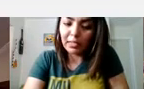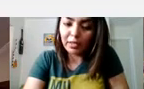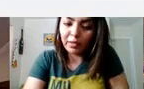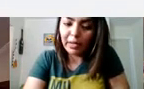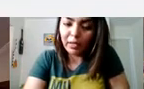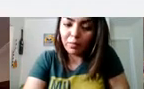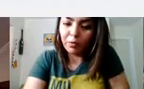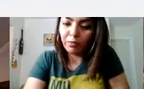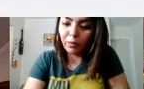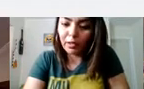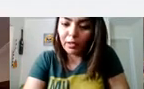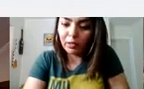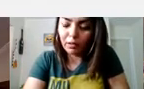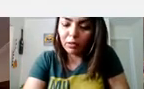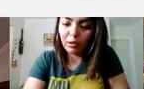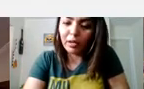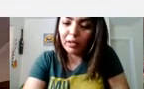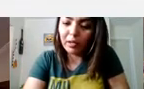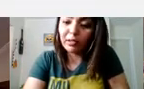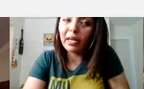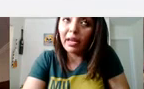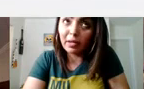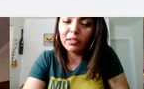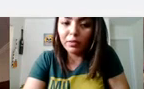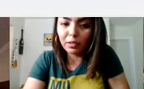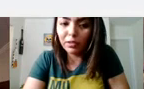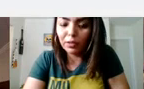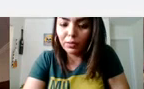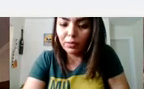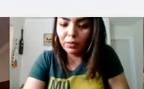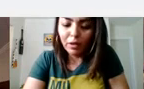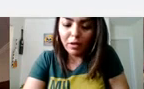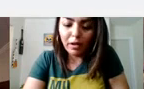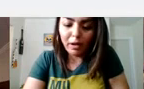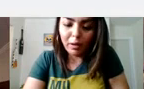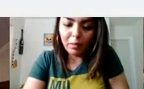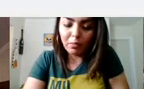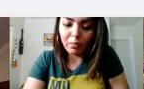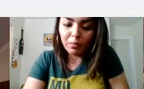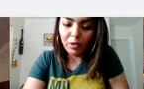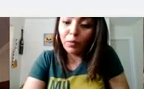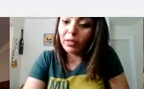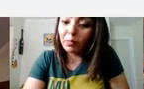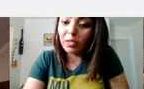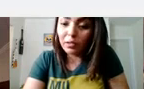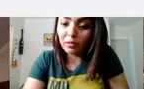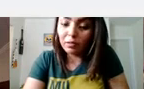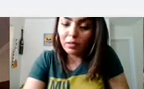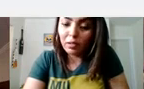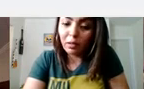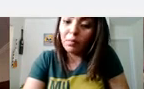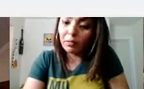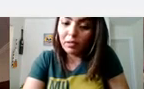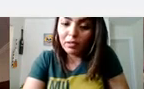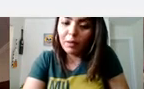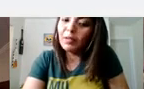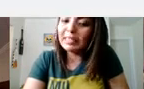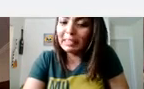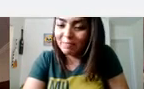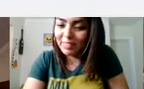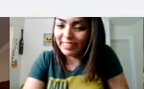something or a scenario that can move forward or can get us closer to what the mission can